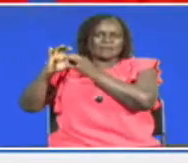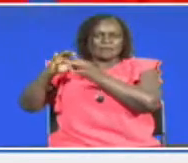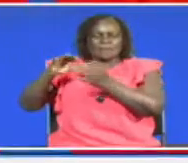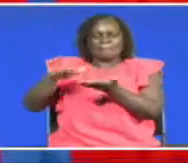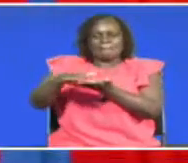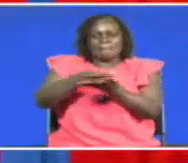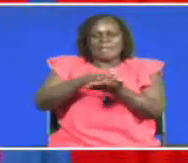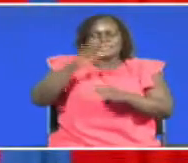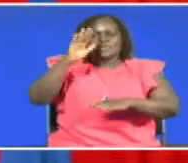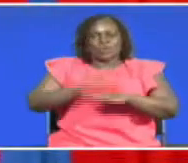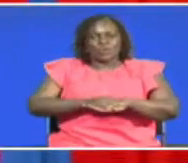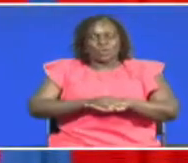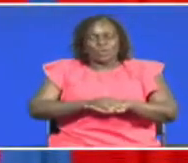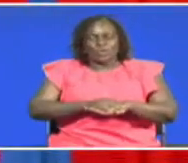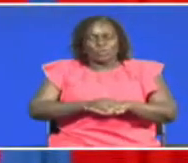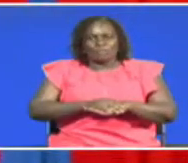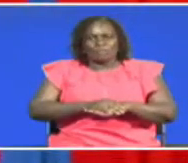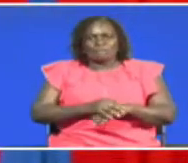is grounded on.